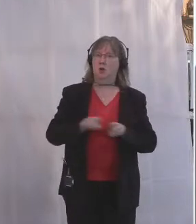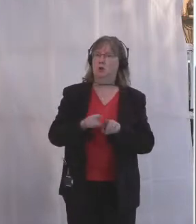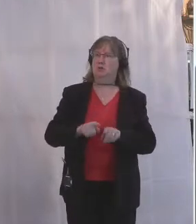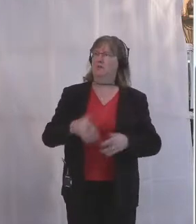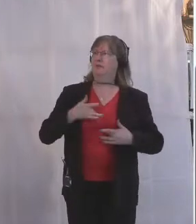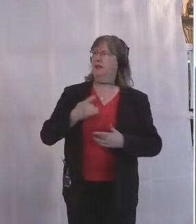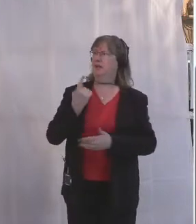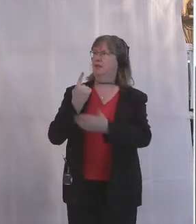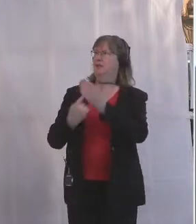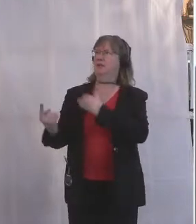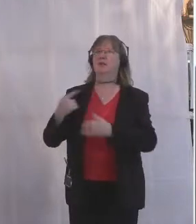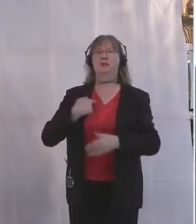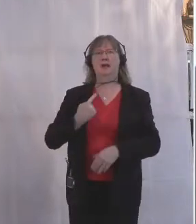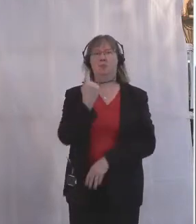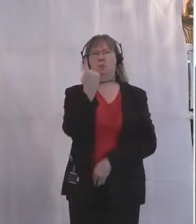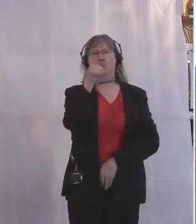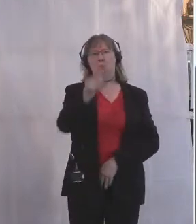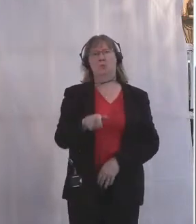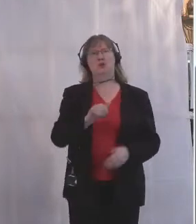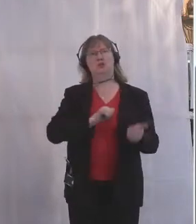I am also a sole founder.